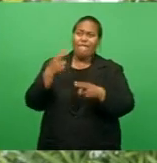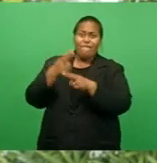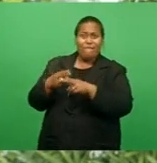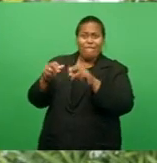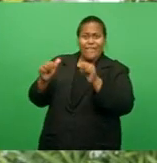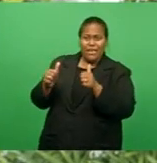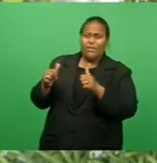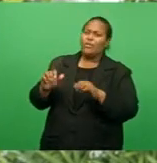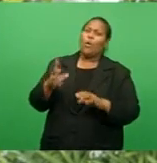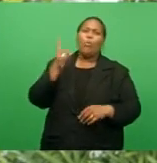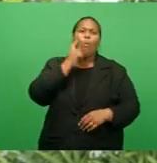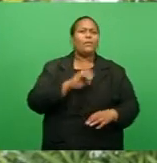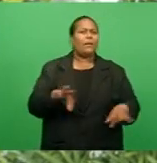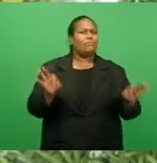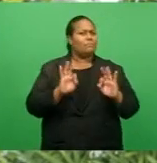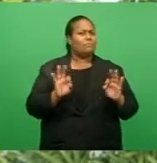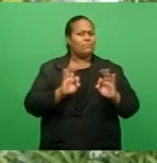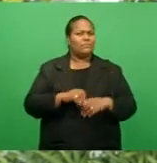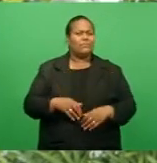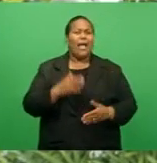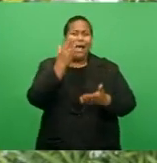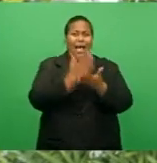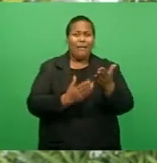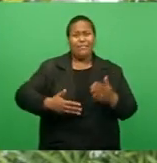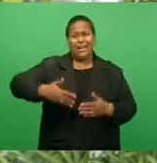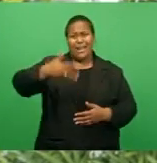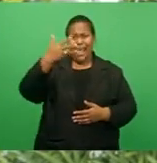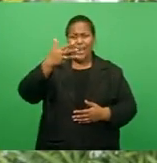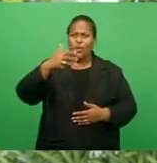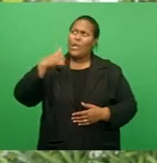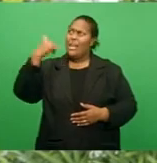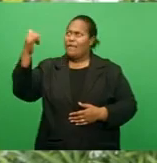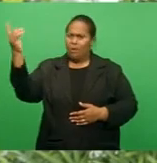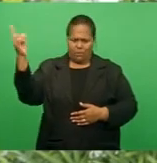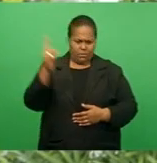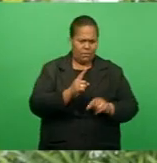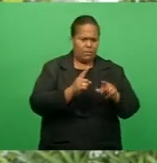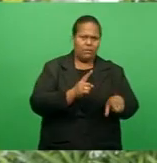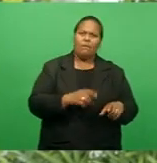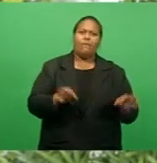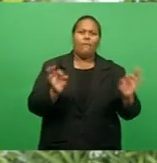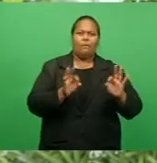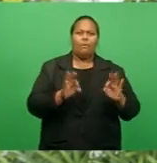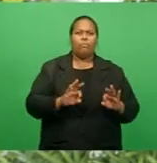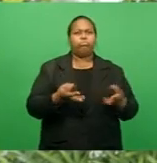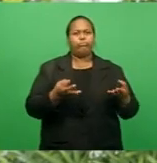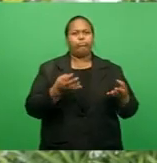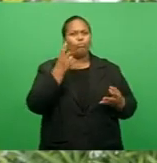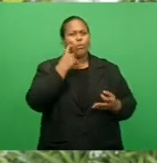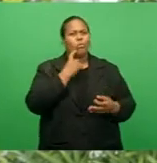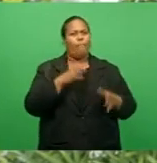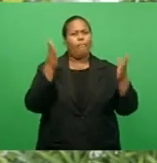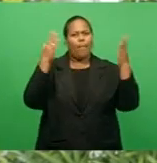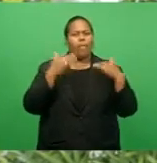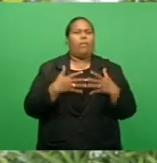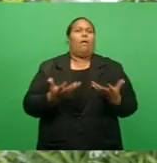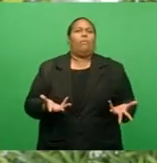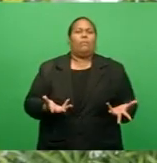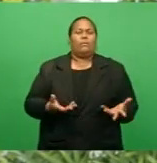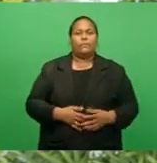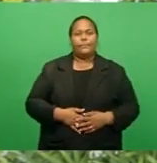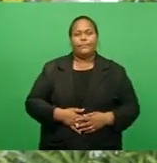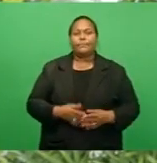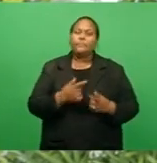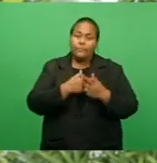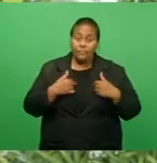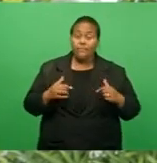water. Around 9:30 we always leave the farm, and by the time we reach here, there's no water for us to bath. So we have